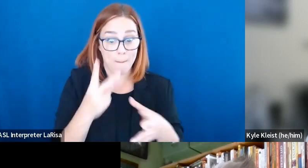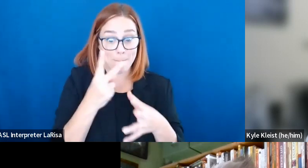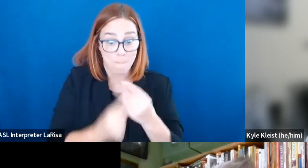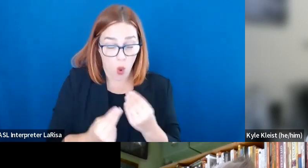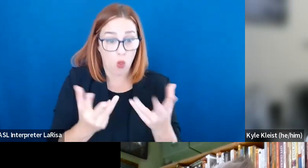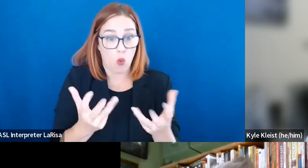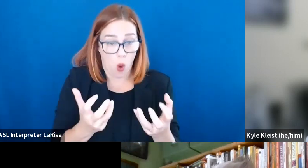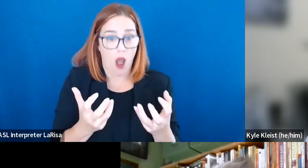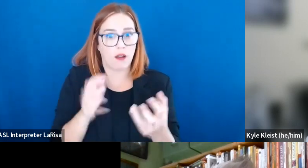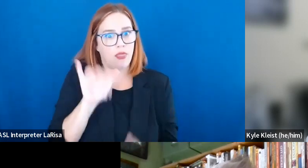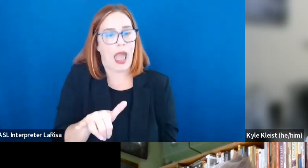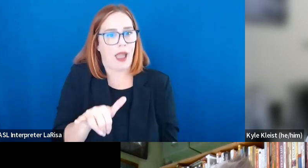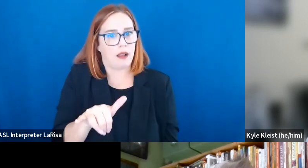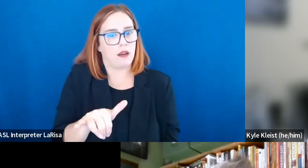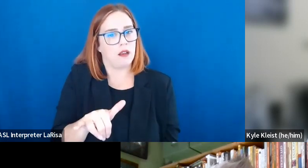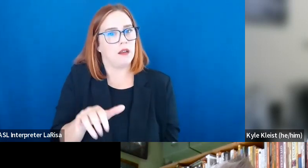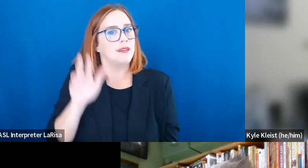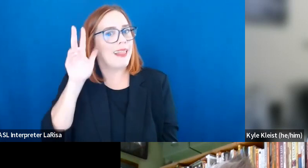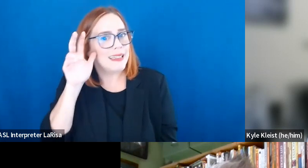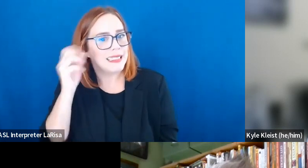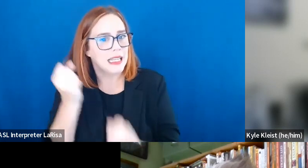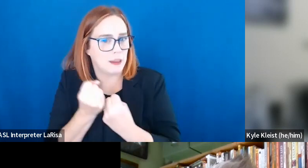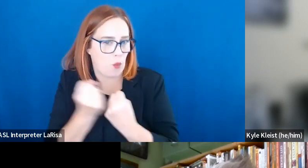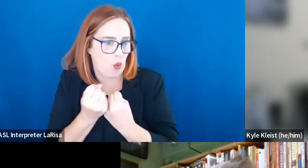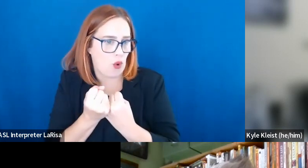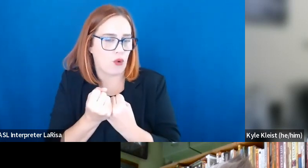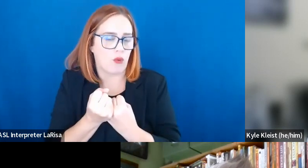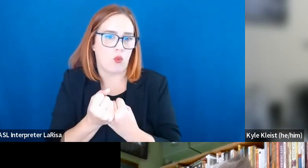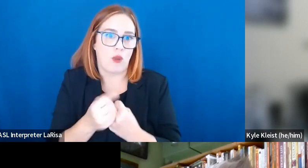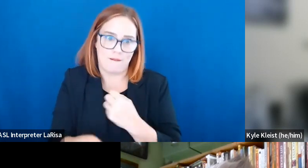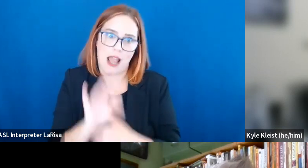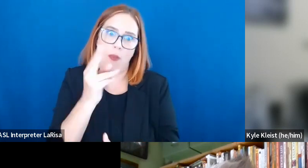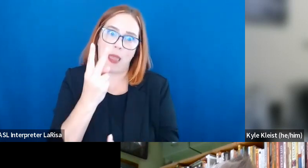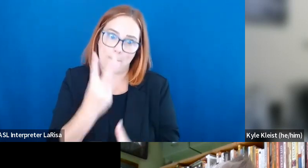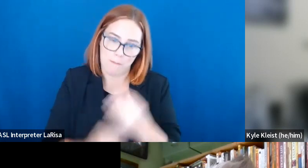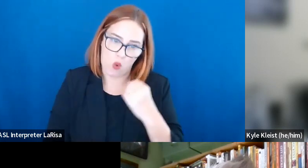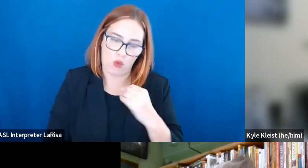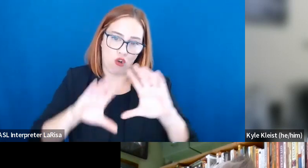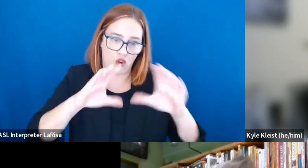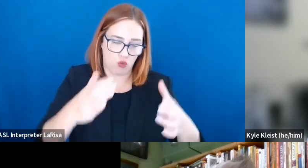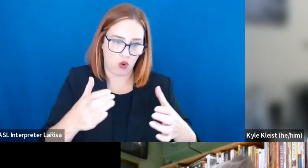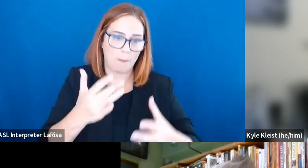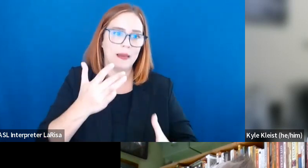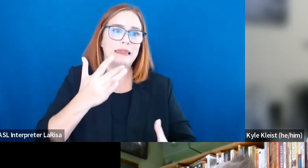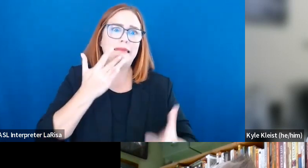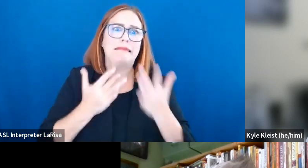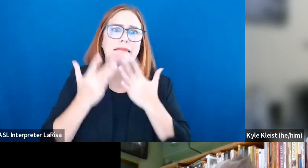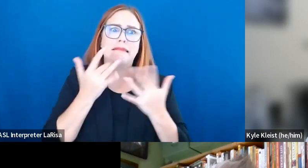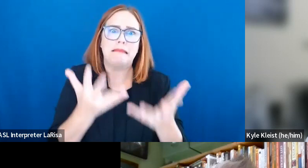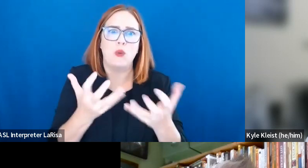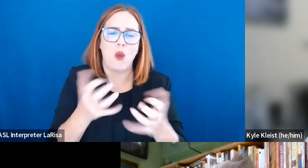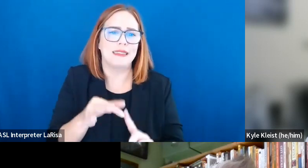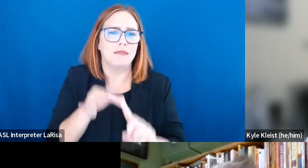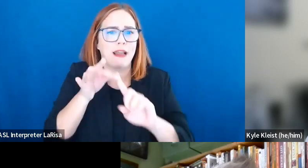that. We found that both groups desperately, especially now during COVID, we learned so much from